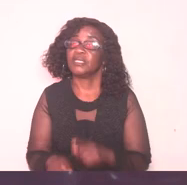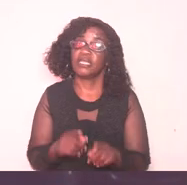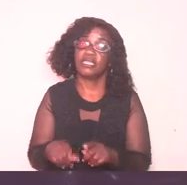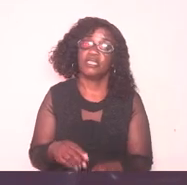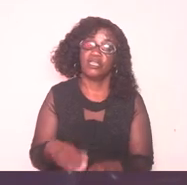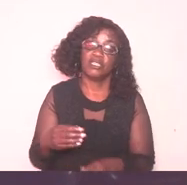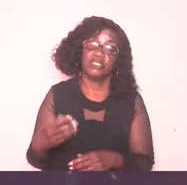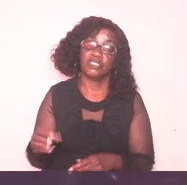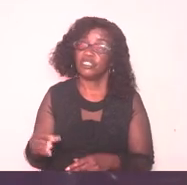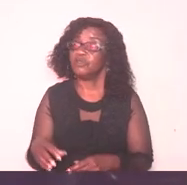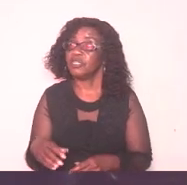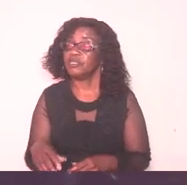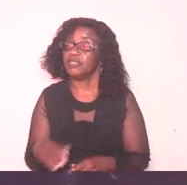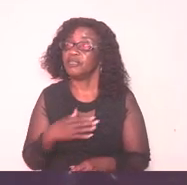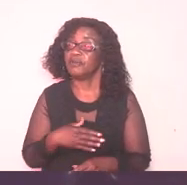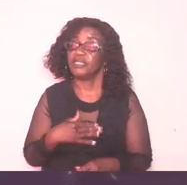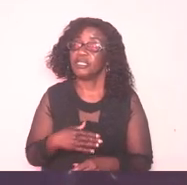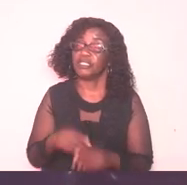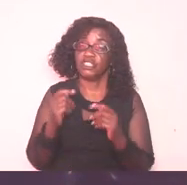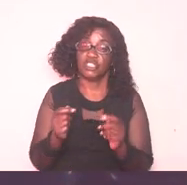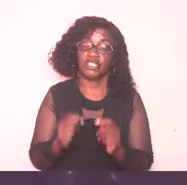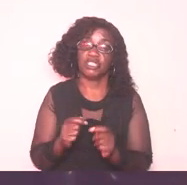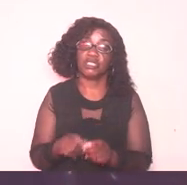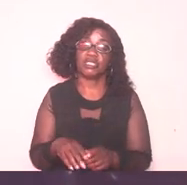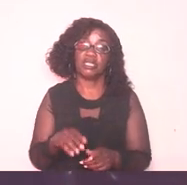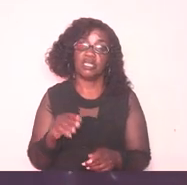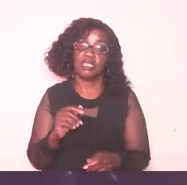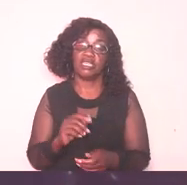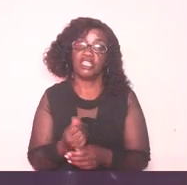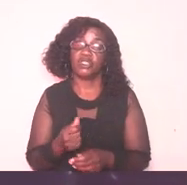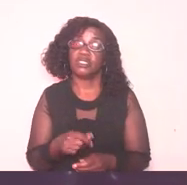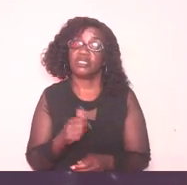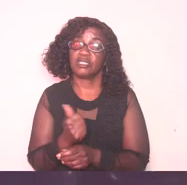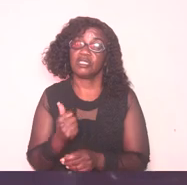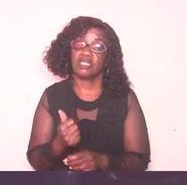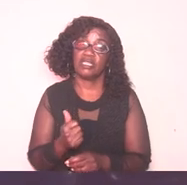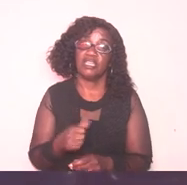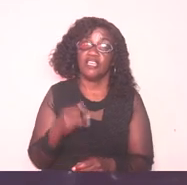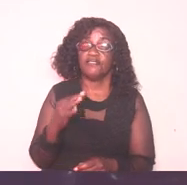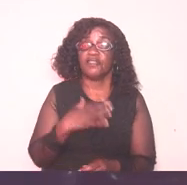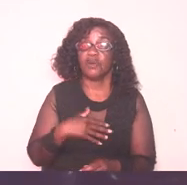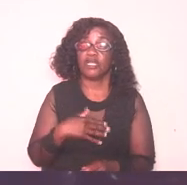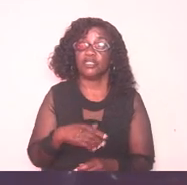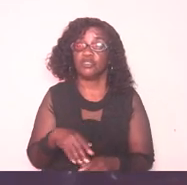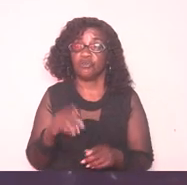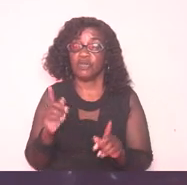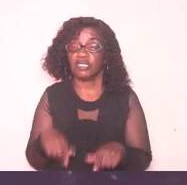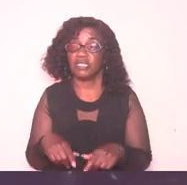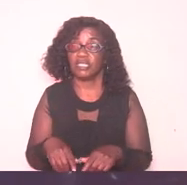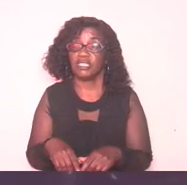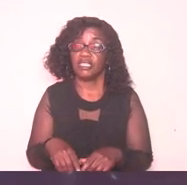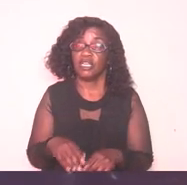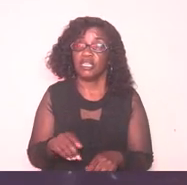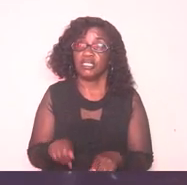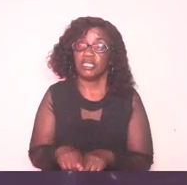that people, especially teenagers at the age of 16 who want to engage in sexual activity, we must not take away that